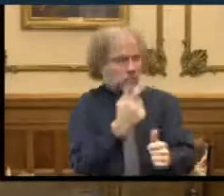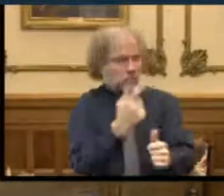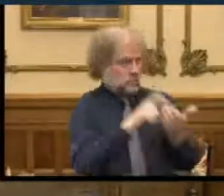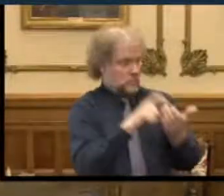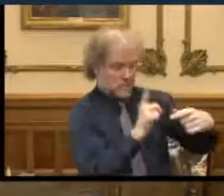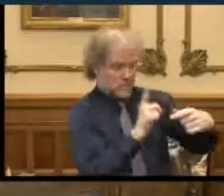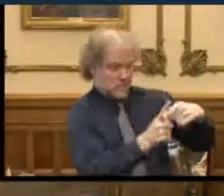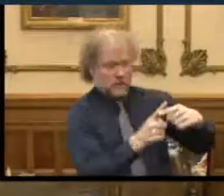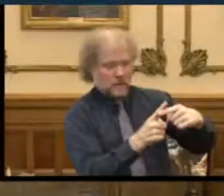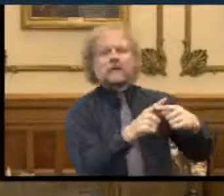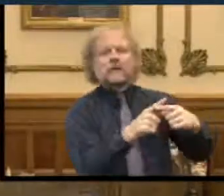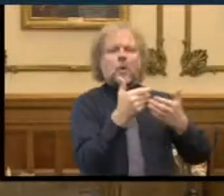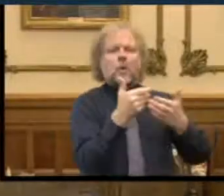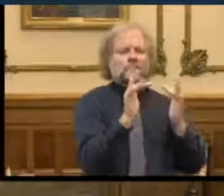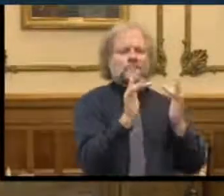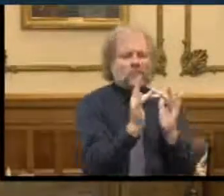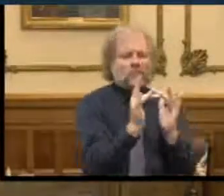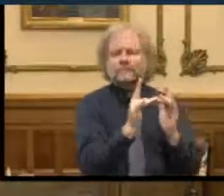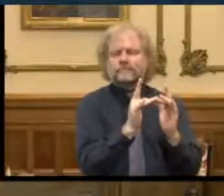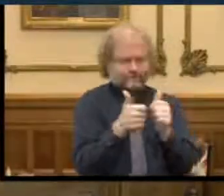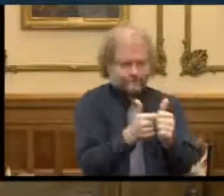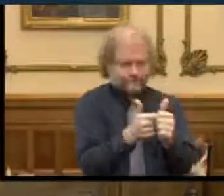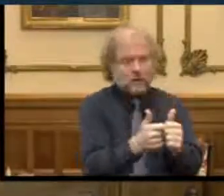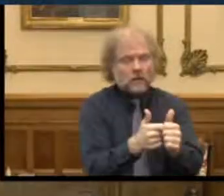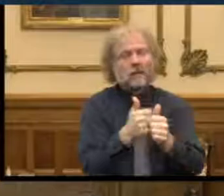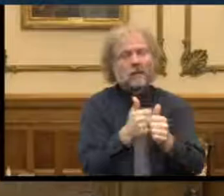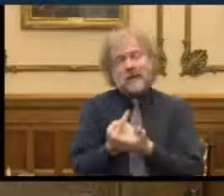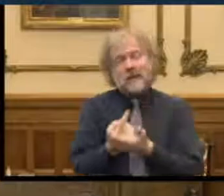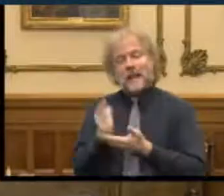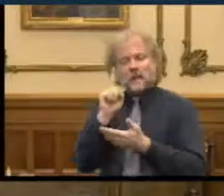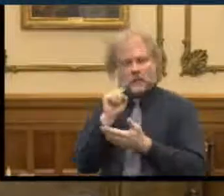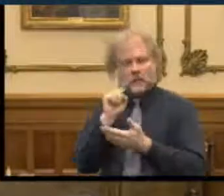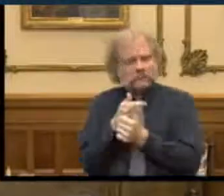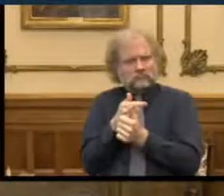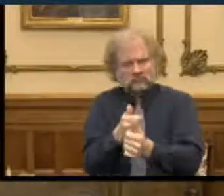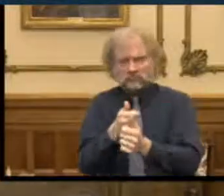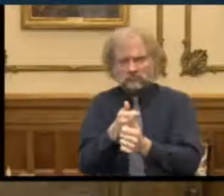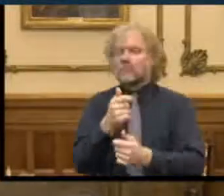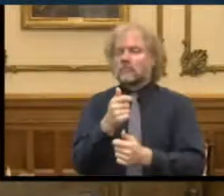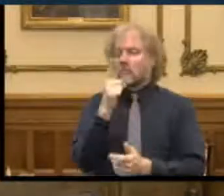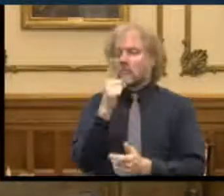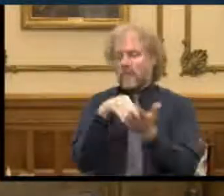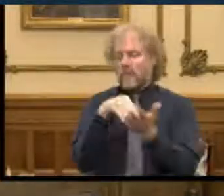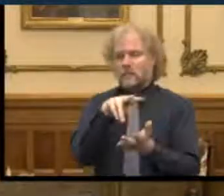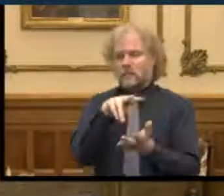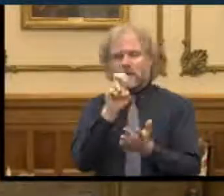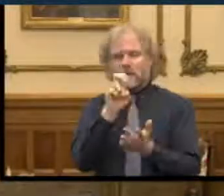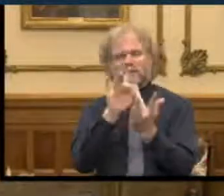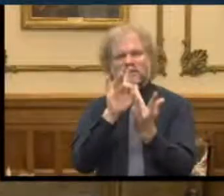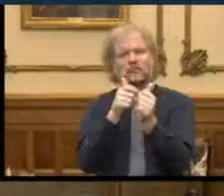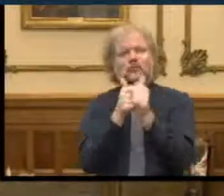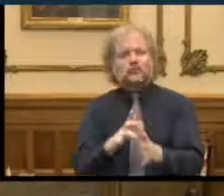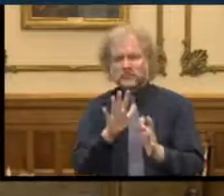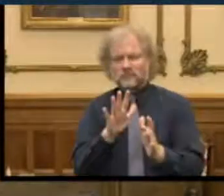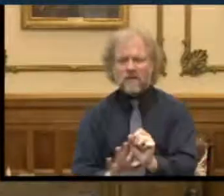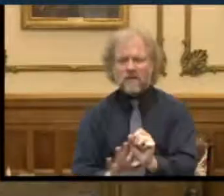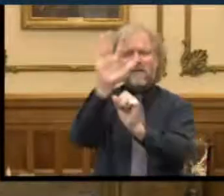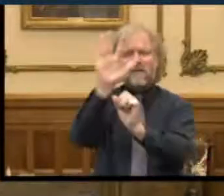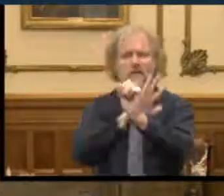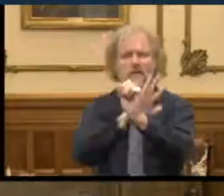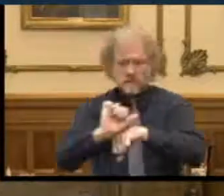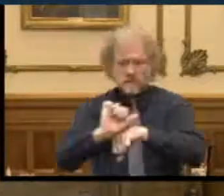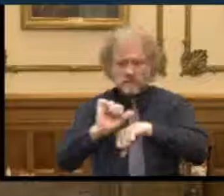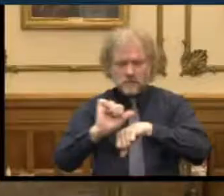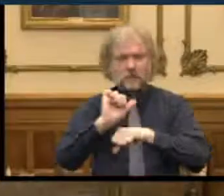and their close contacts. As I noted last week, we are on track to have more than 1,200 contact tracers around the state